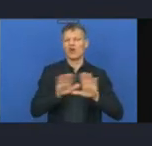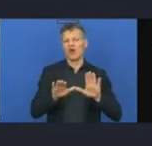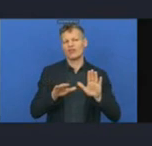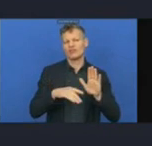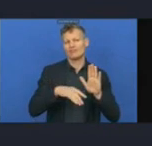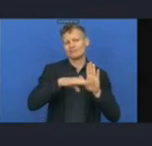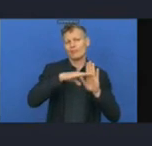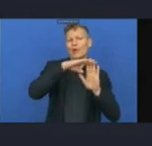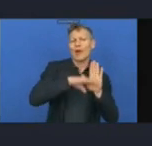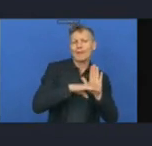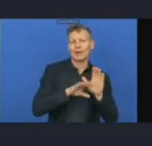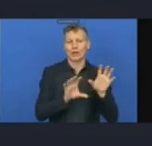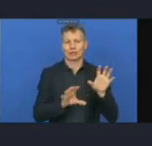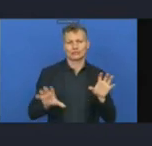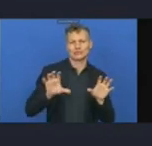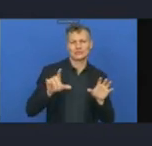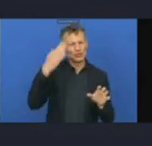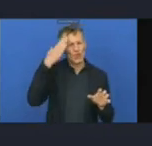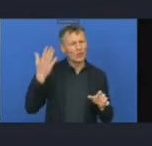the very beginning of the program,